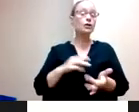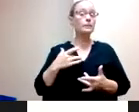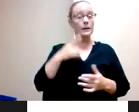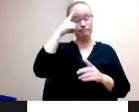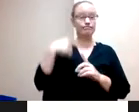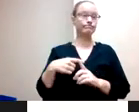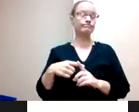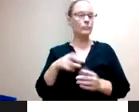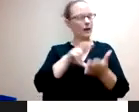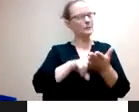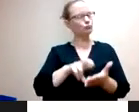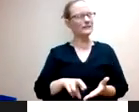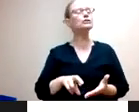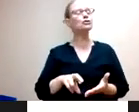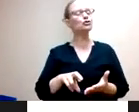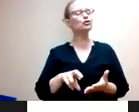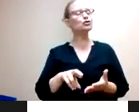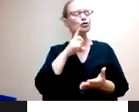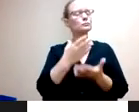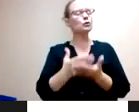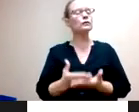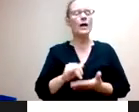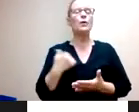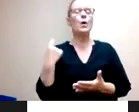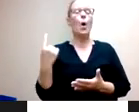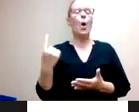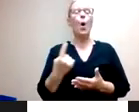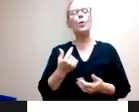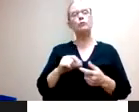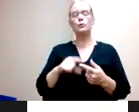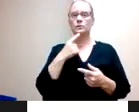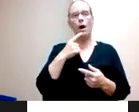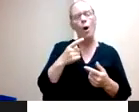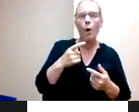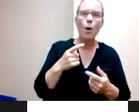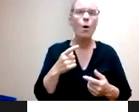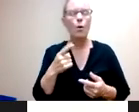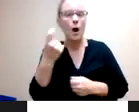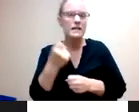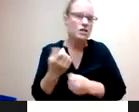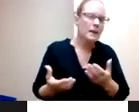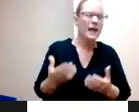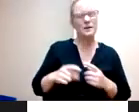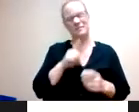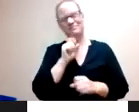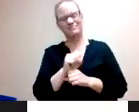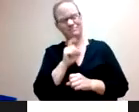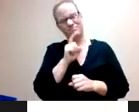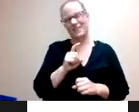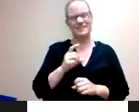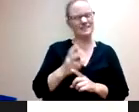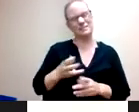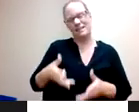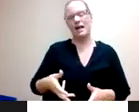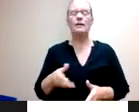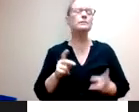shown we always overestimate prognosis or have a high tendency to do that. My favorite question instead